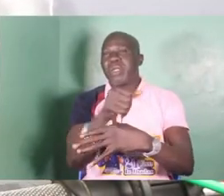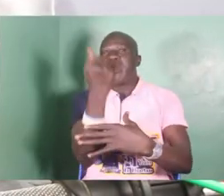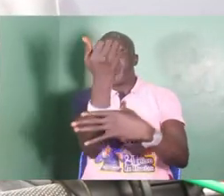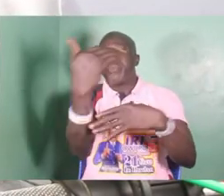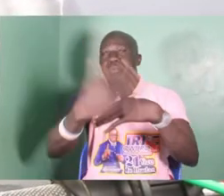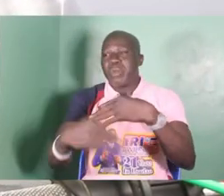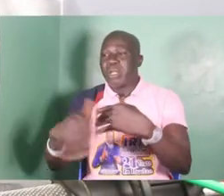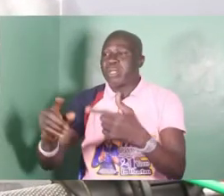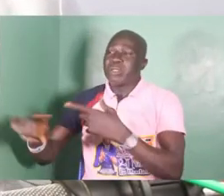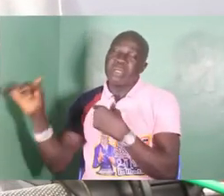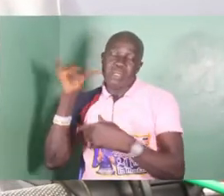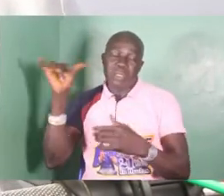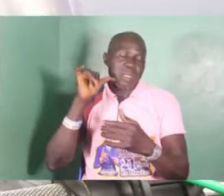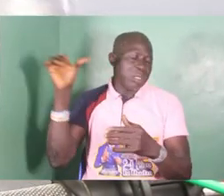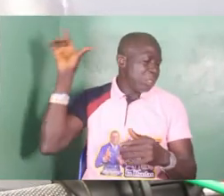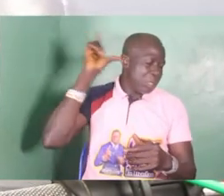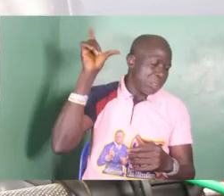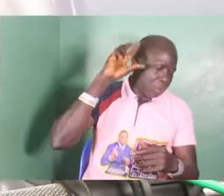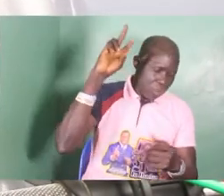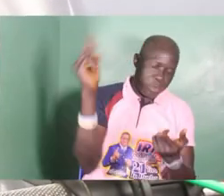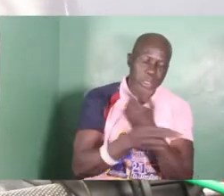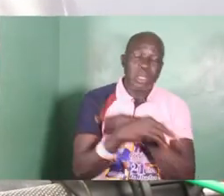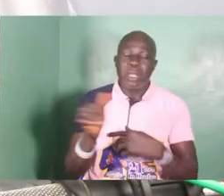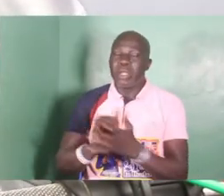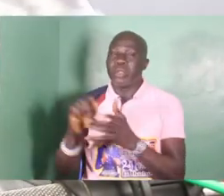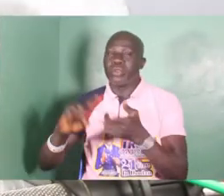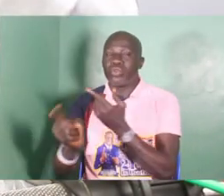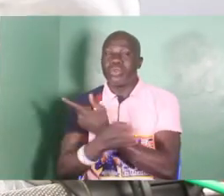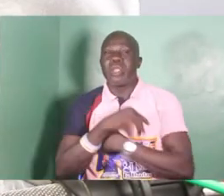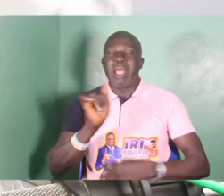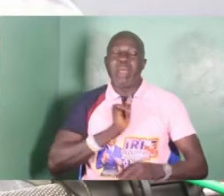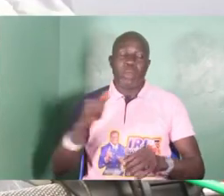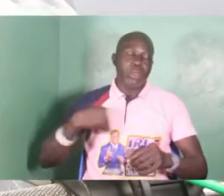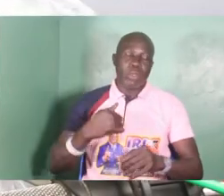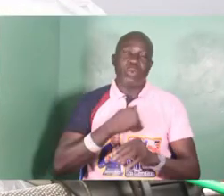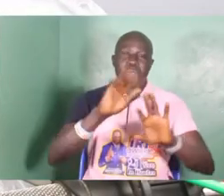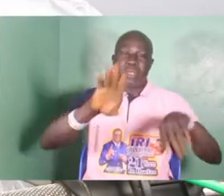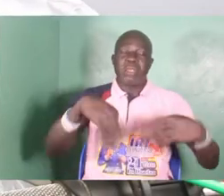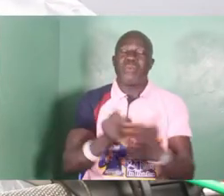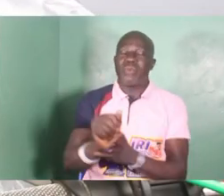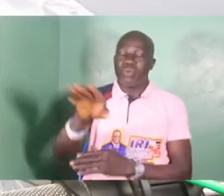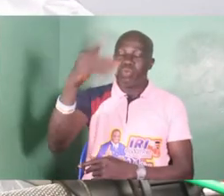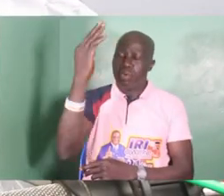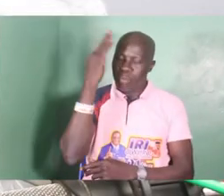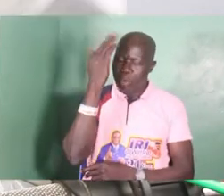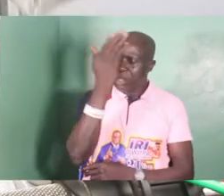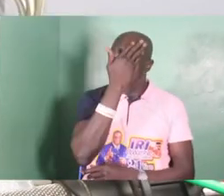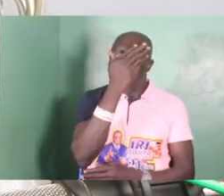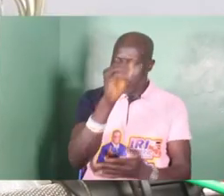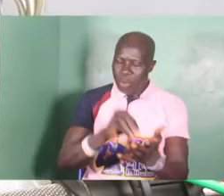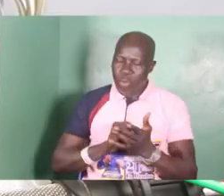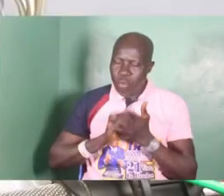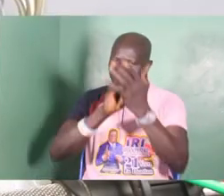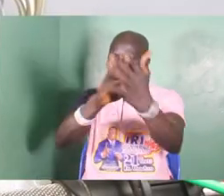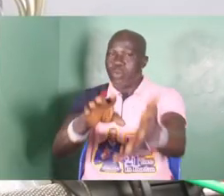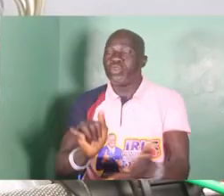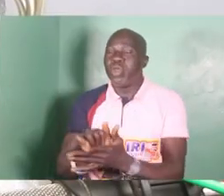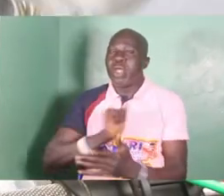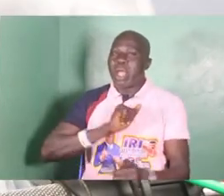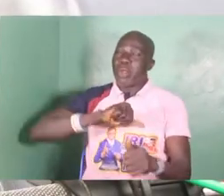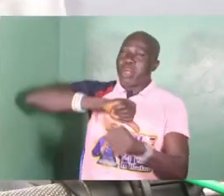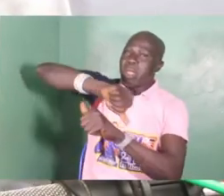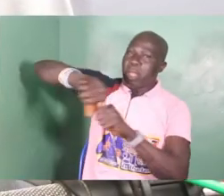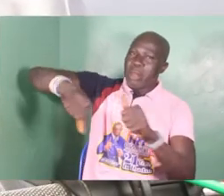Ṣùgbọ́n agbó eléyìí sá. But listen to this. Ní òní. Today. A ó fún ọ ní mantle tiẹ̀. We will give you your own mantle. A ó tún da